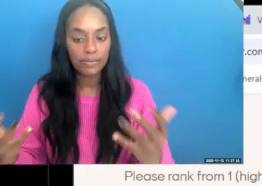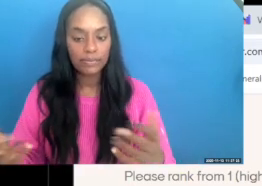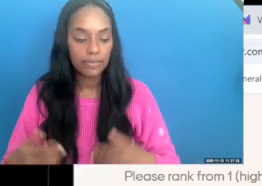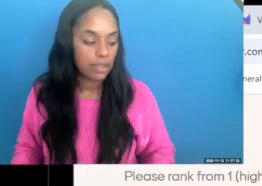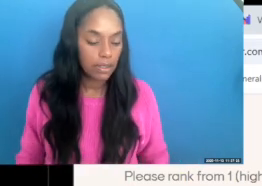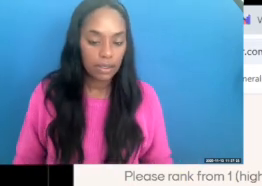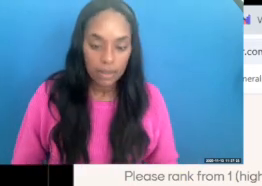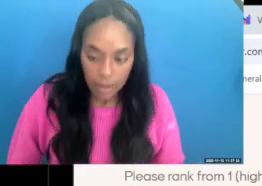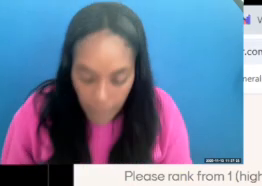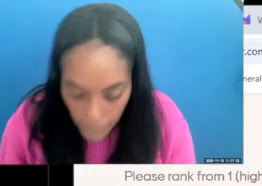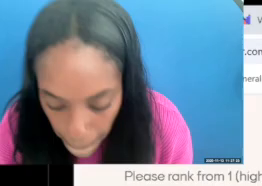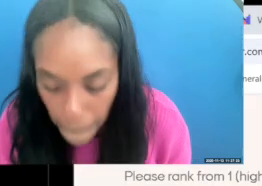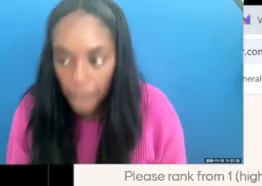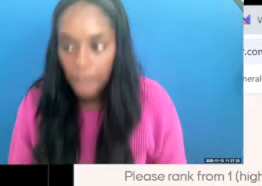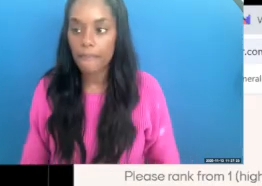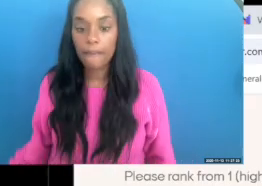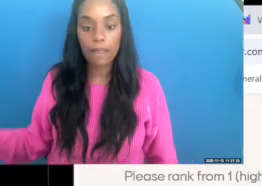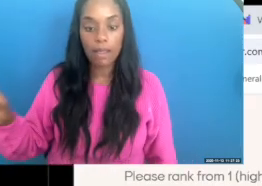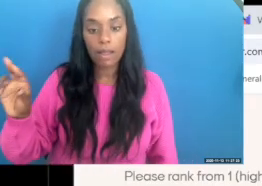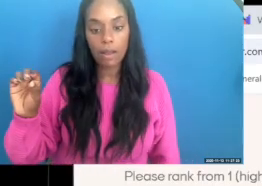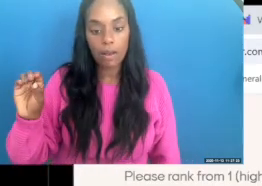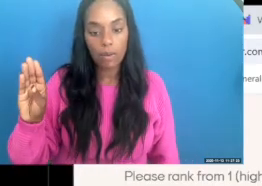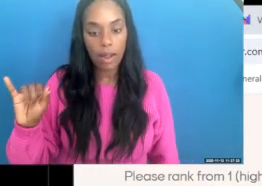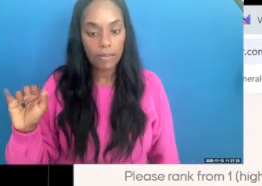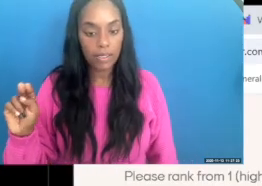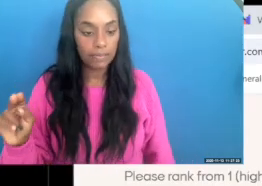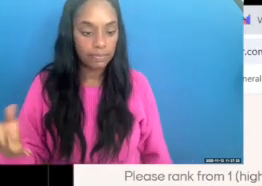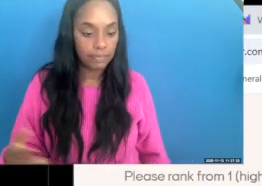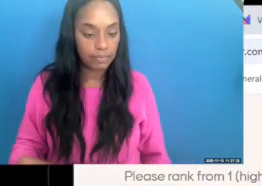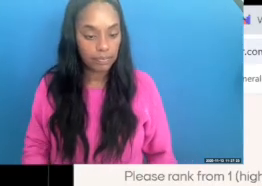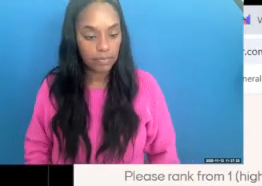area and why you think it best advances equity.